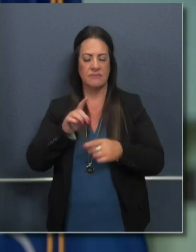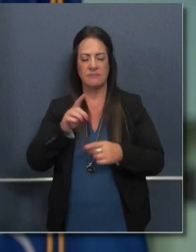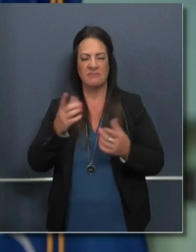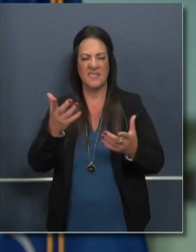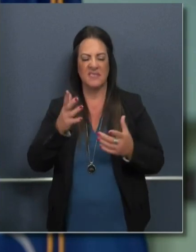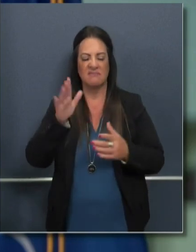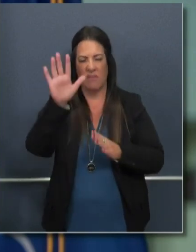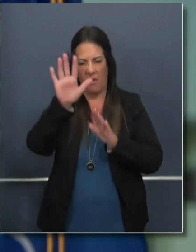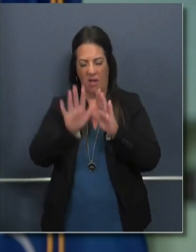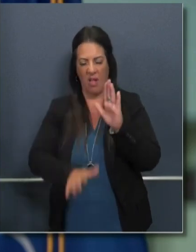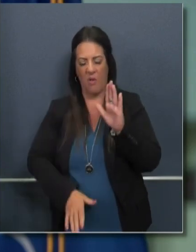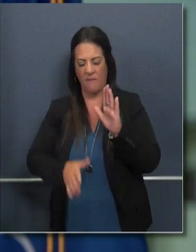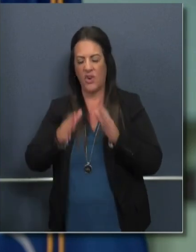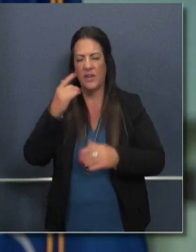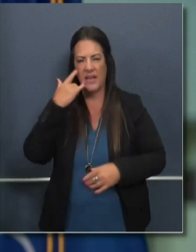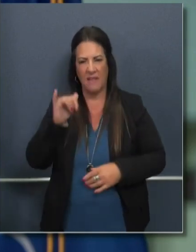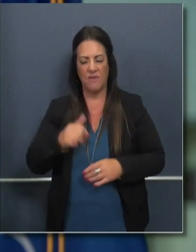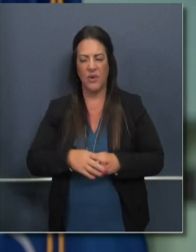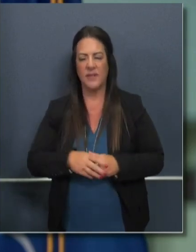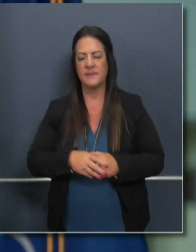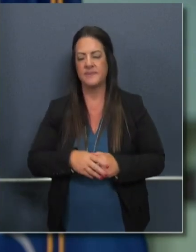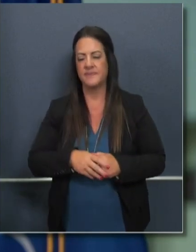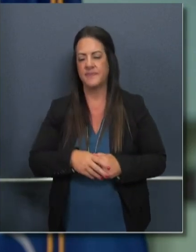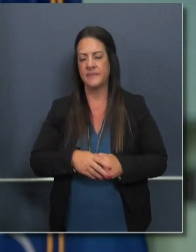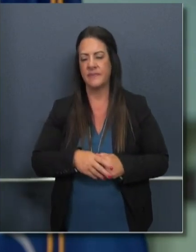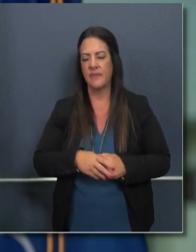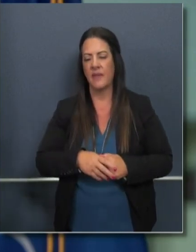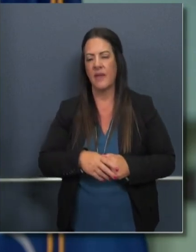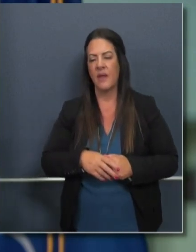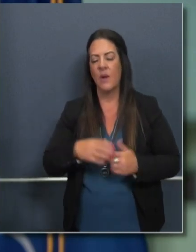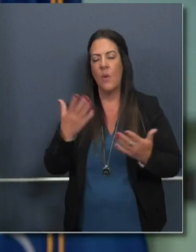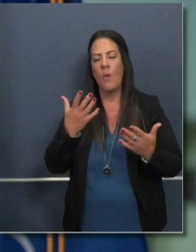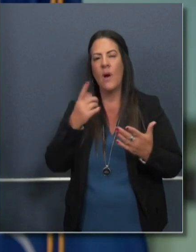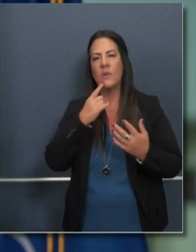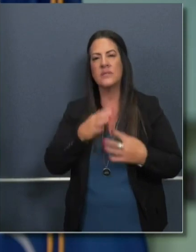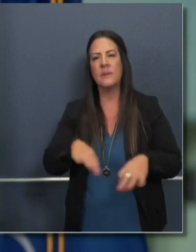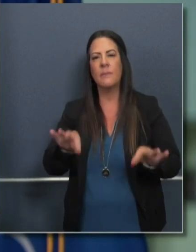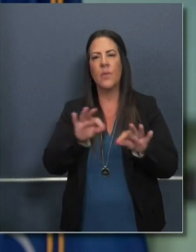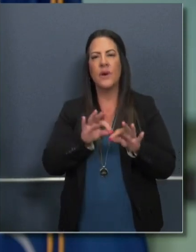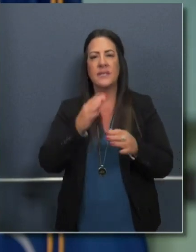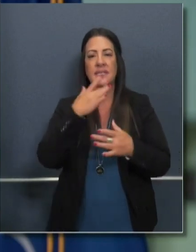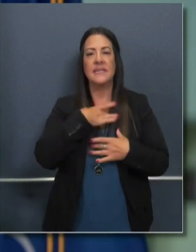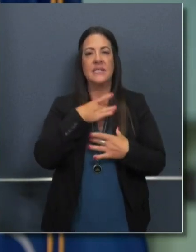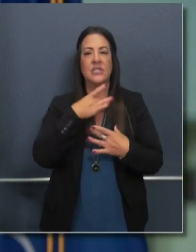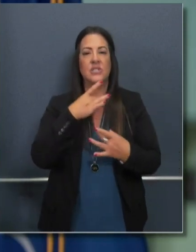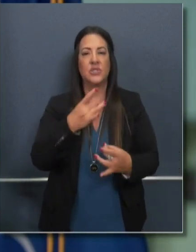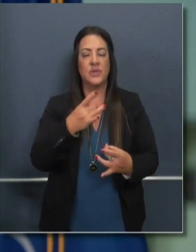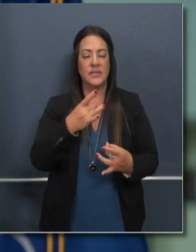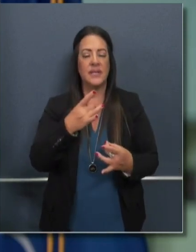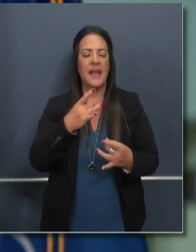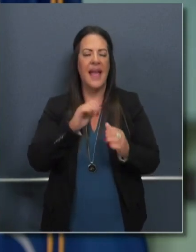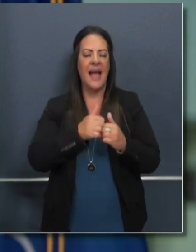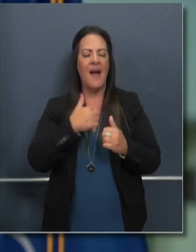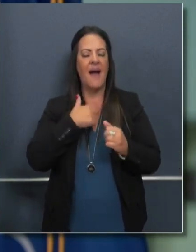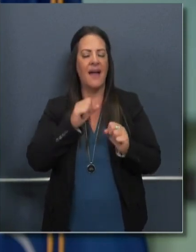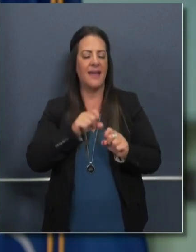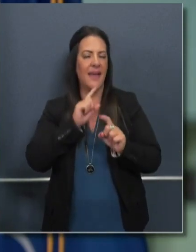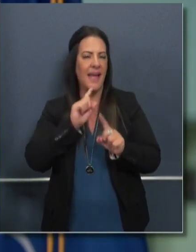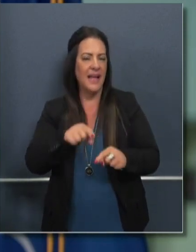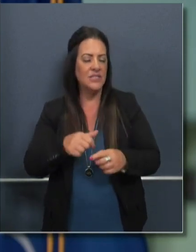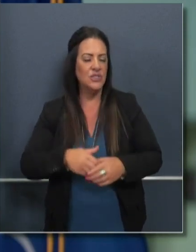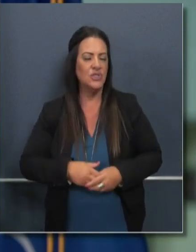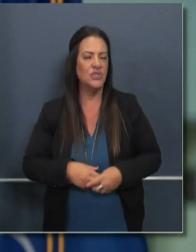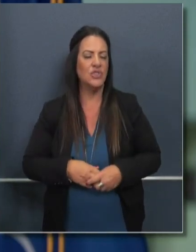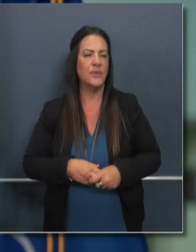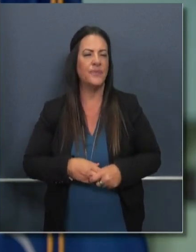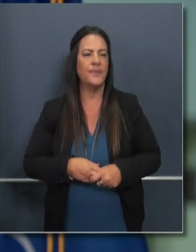opinions that are coming back. What was foundational, interestingly, in being able to answer this question is to